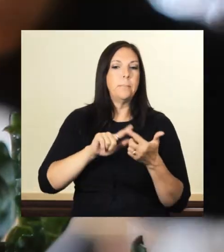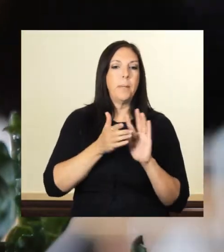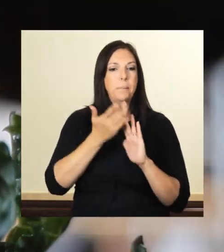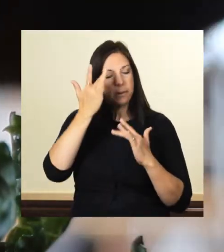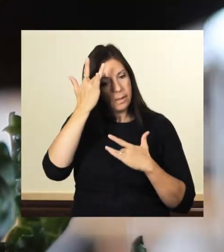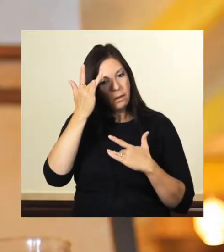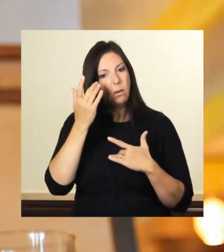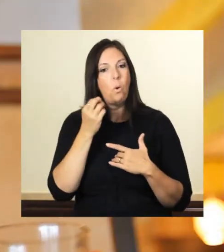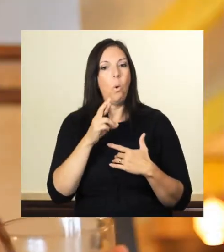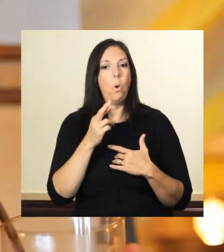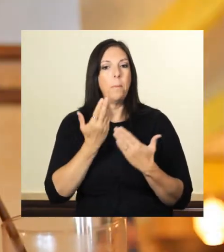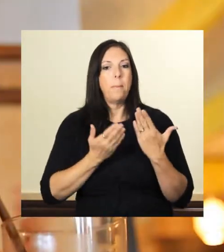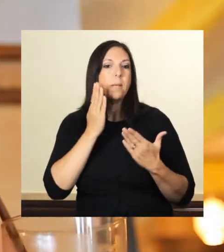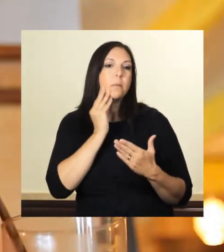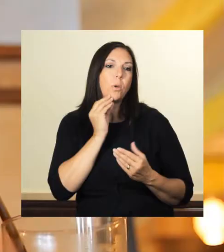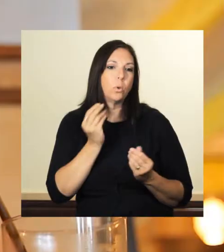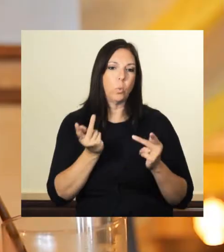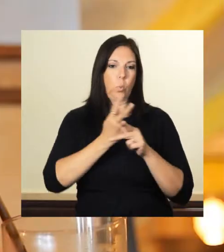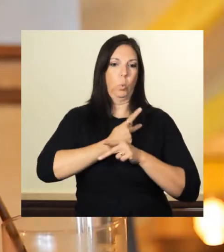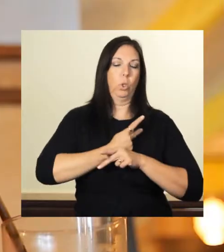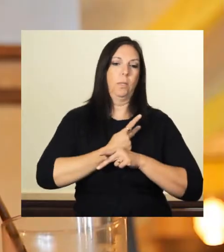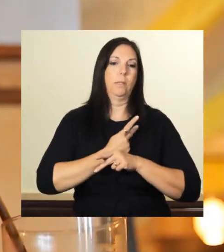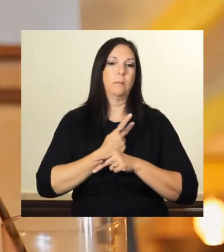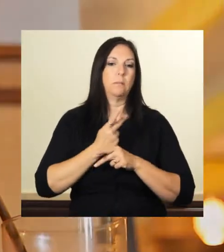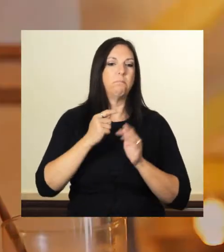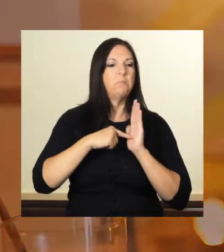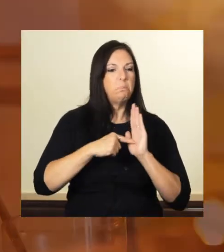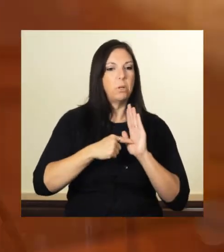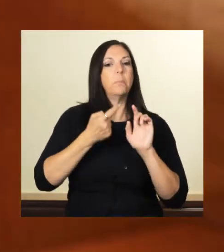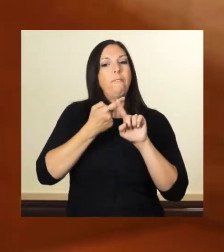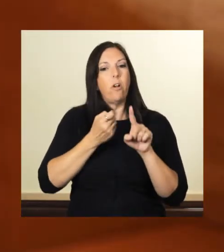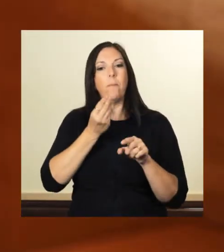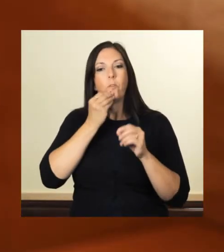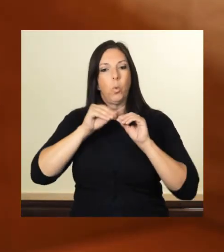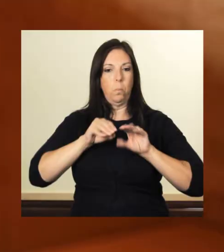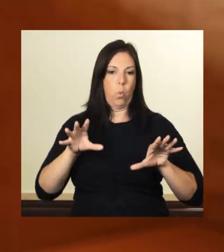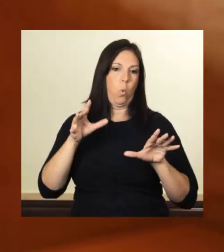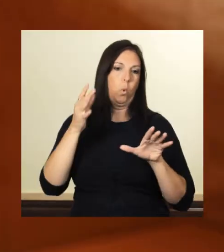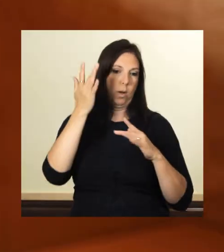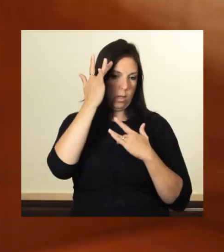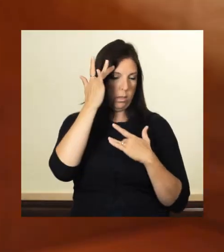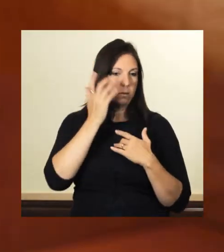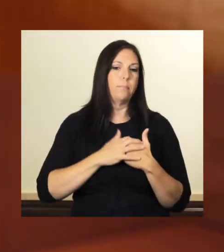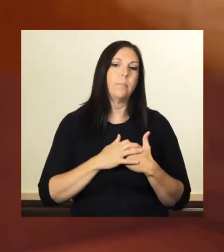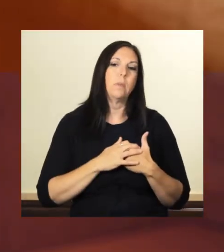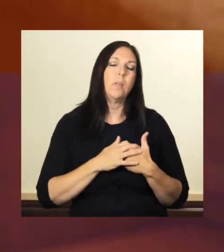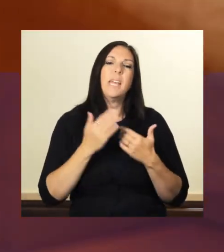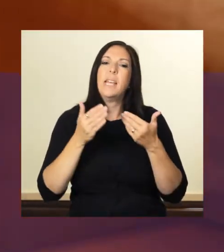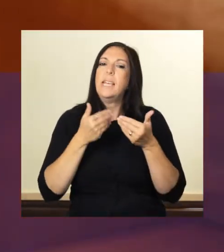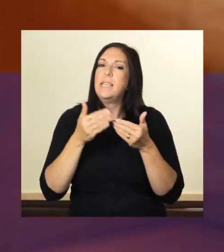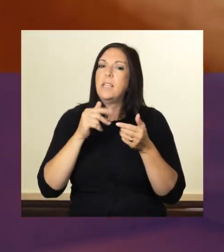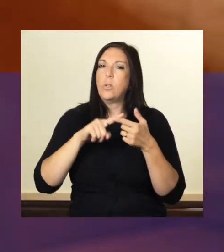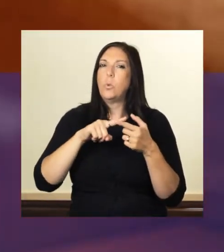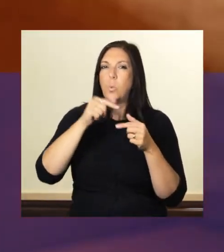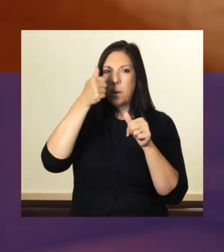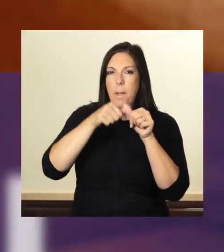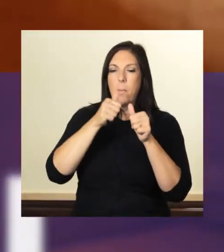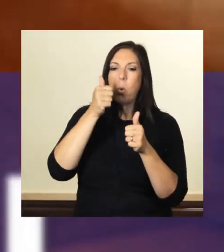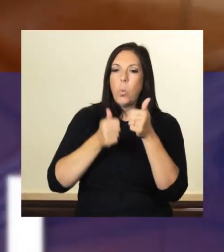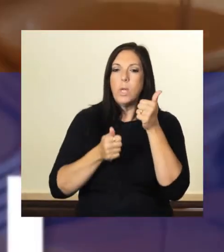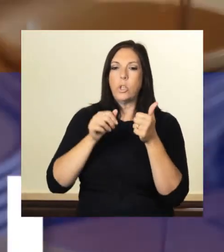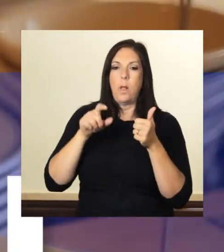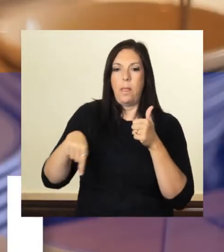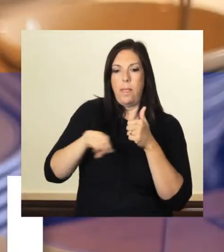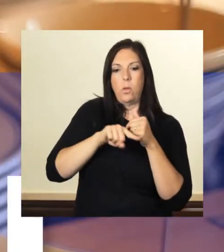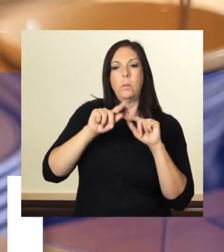experiencing worse than normal symptoms from food borne illness it's easy to remember how to identify highly susceptible